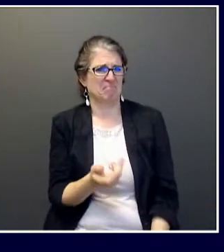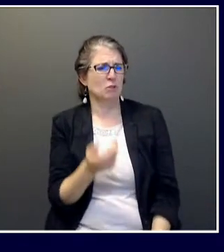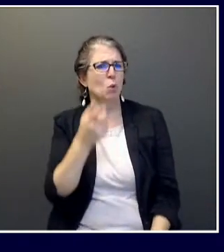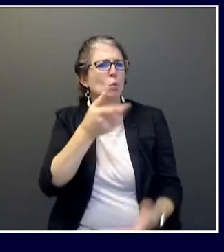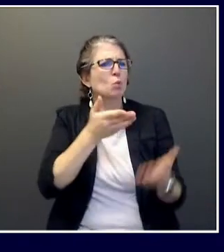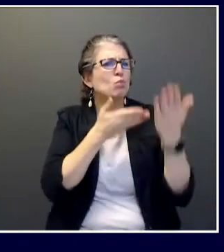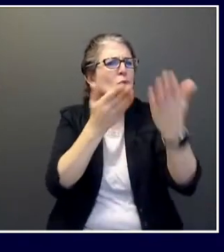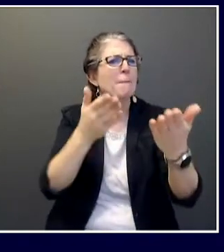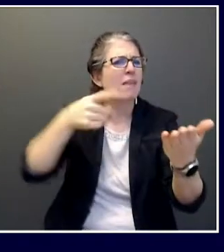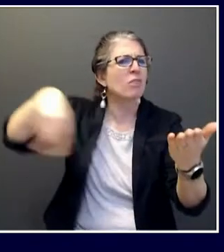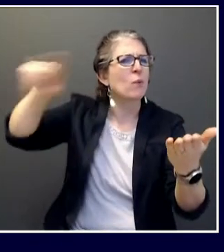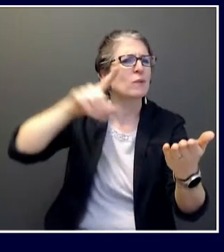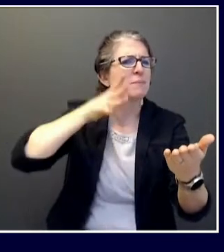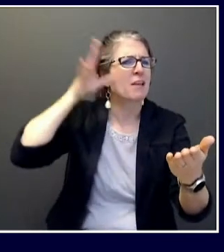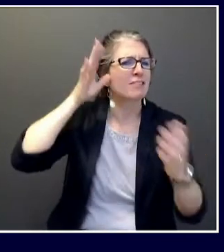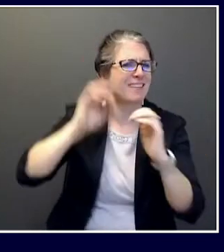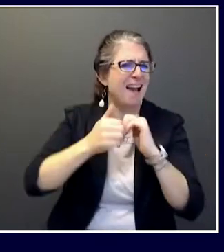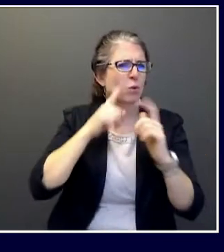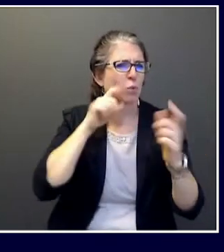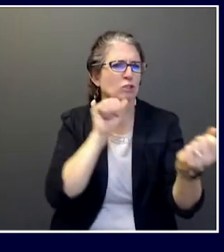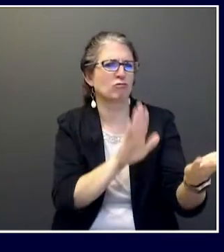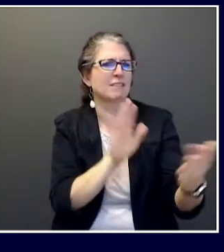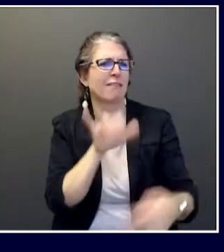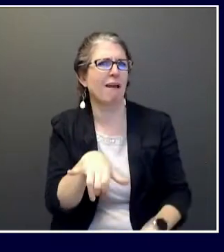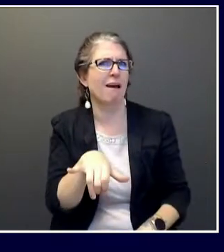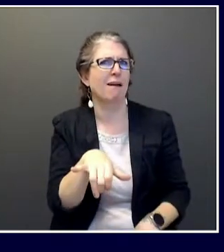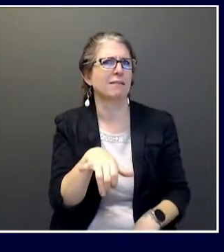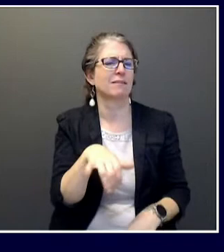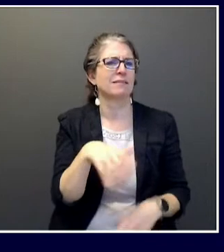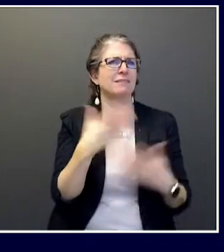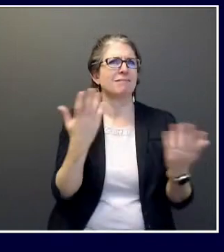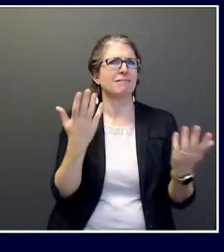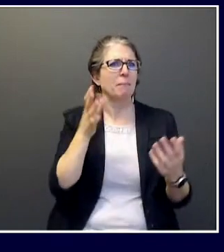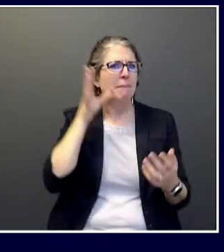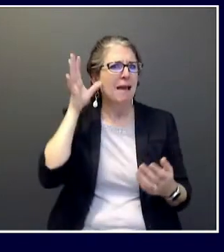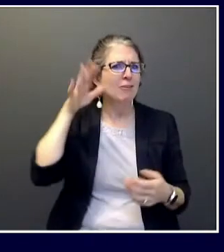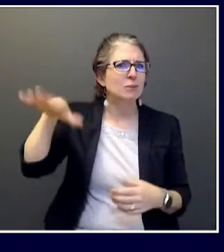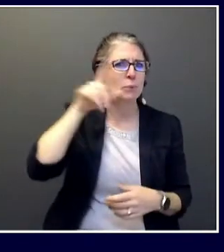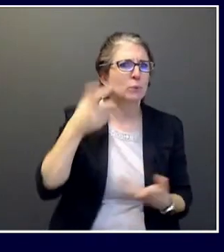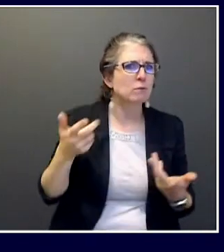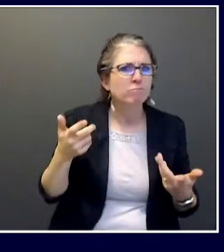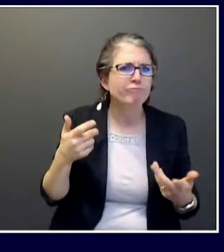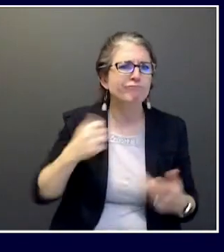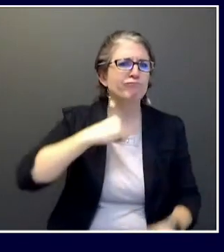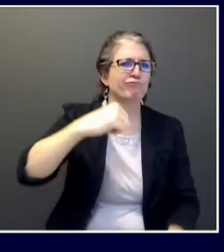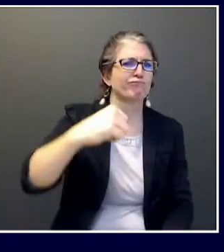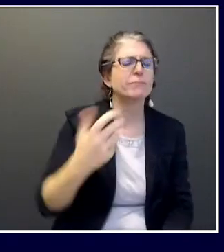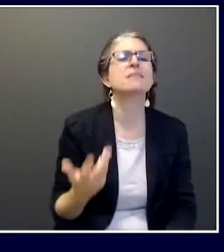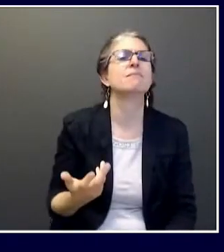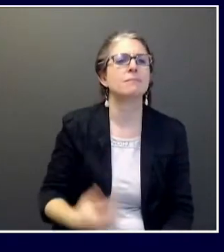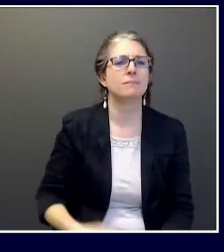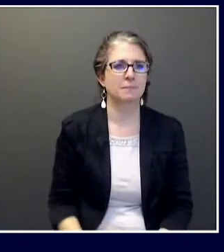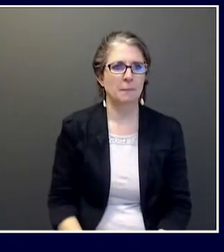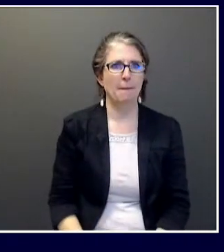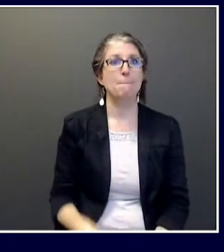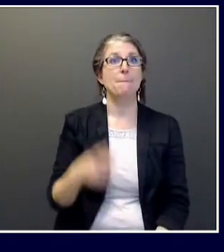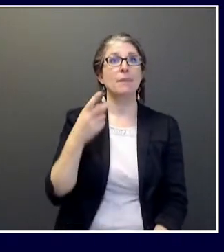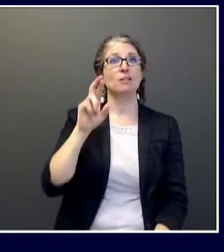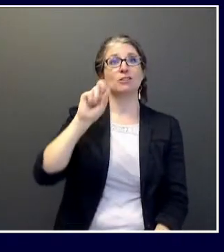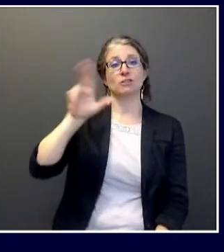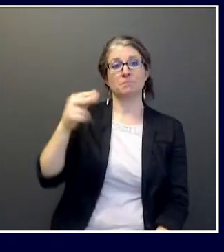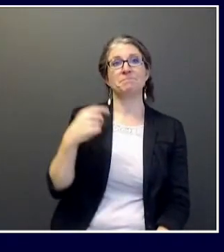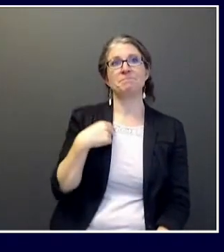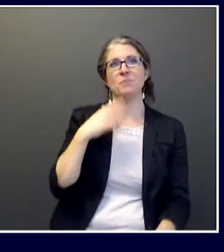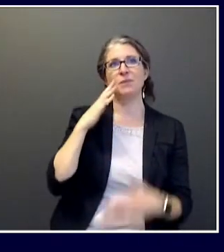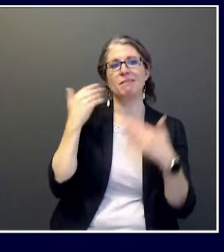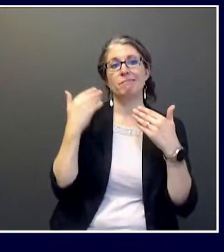this out to folks as we get closer and closer to vaccinating this group of kids? Sure, I'll start, but Commissioner, please. Commissioner and I have